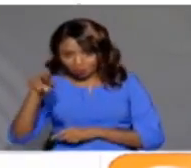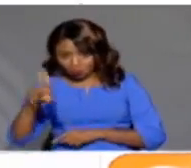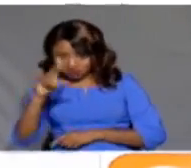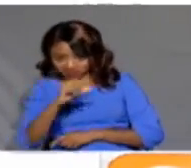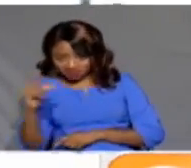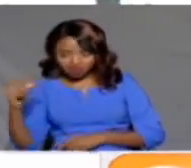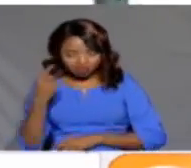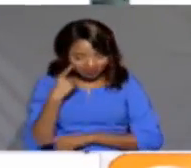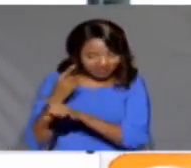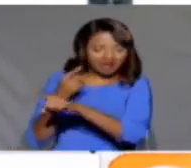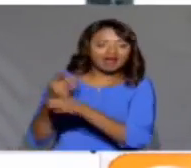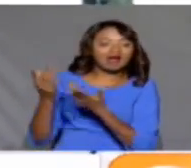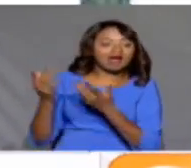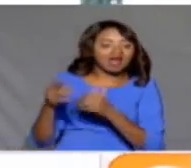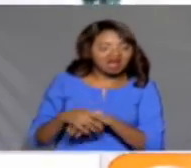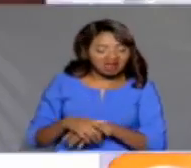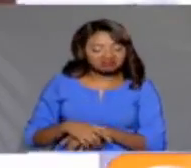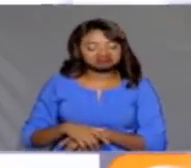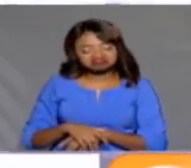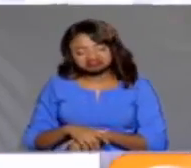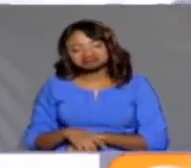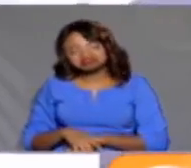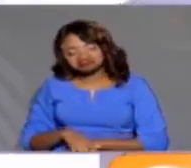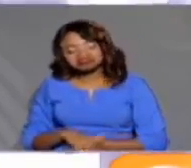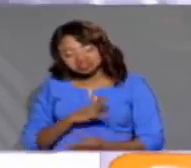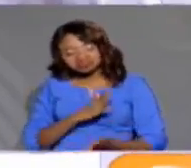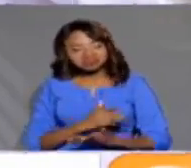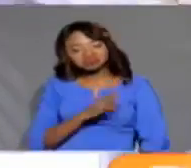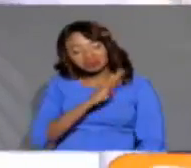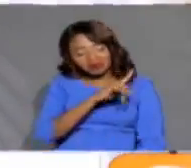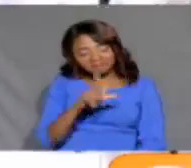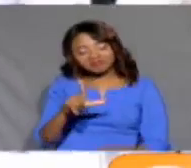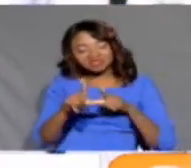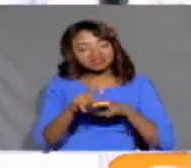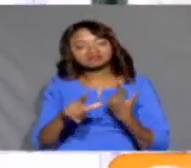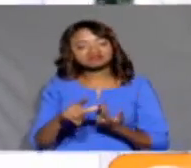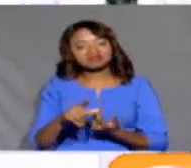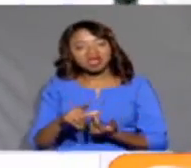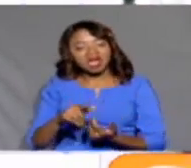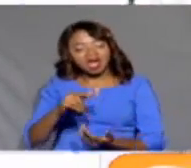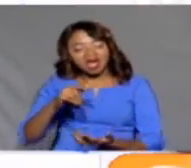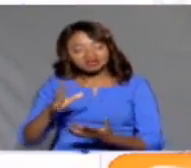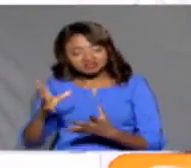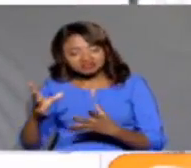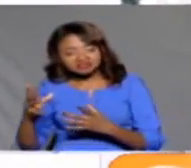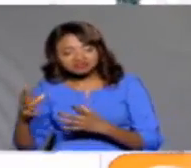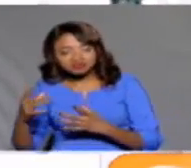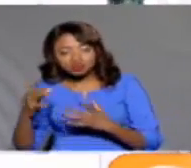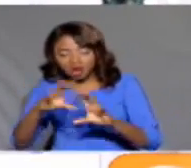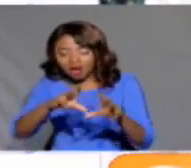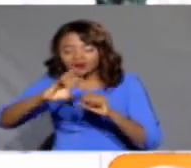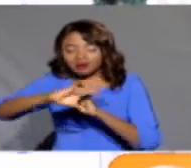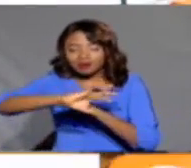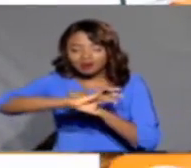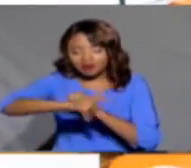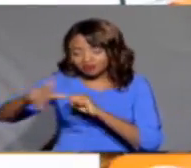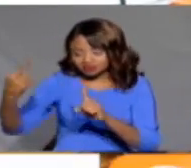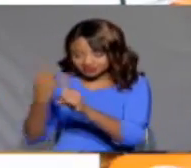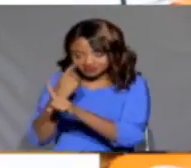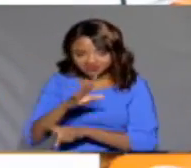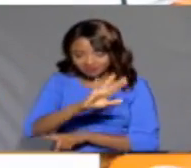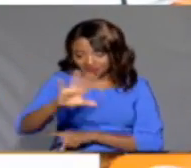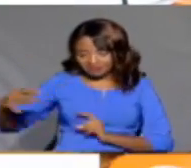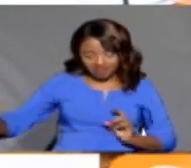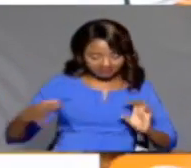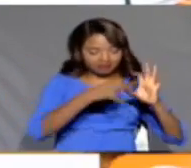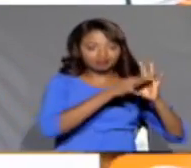interpreted as a sign that this bill probably would pass in counties that are more sympathetic to Tanga Tanga and would fall in the other